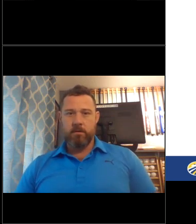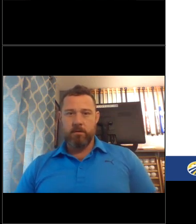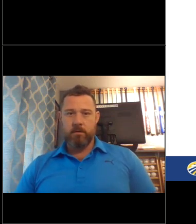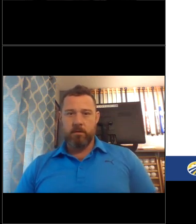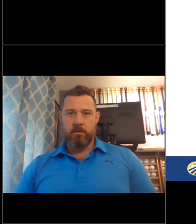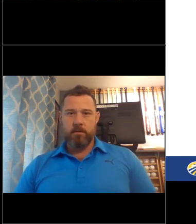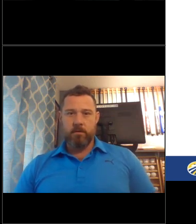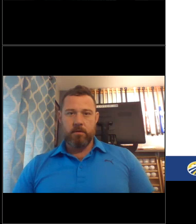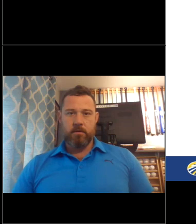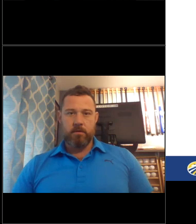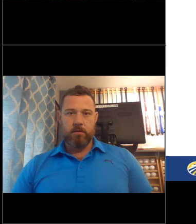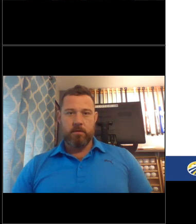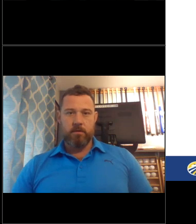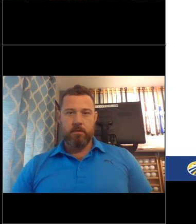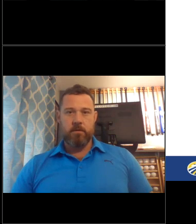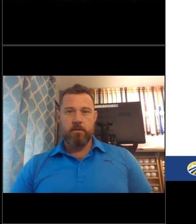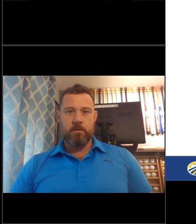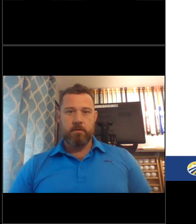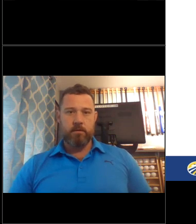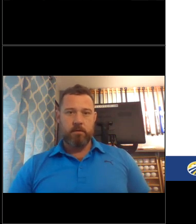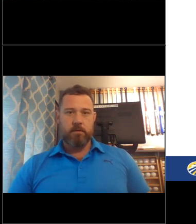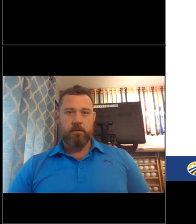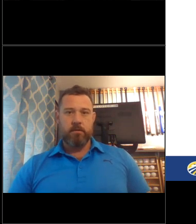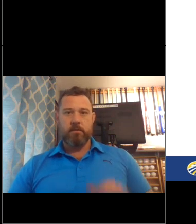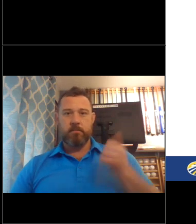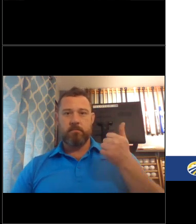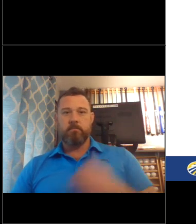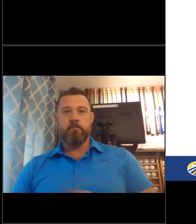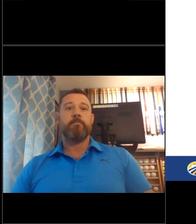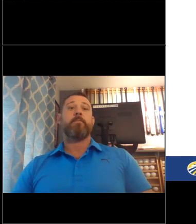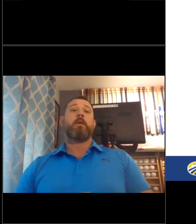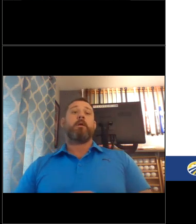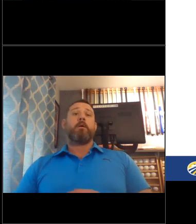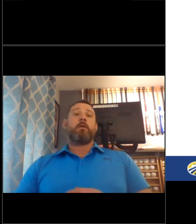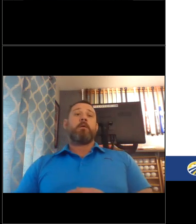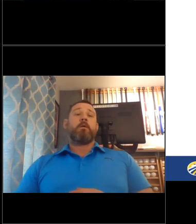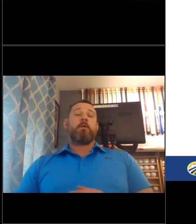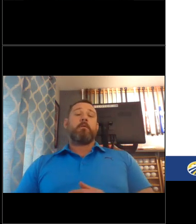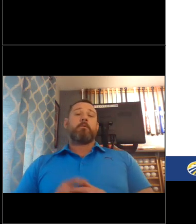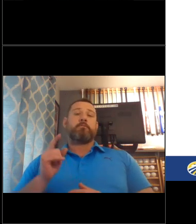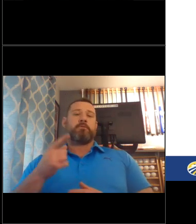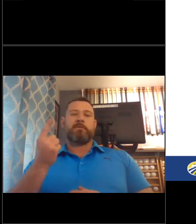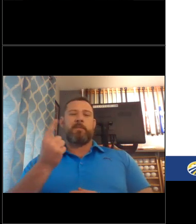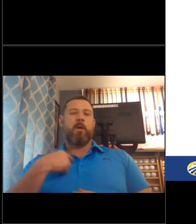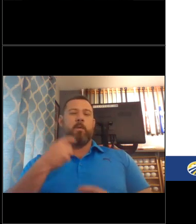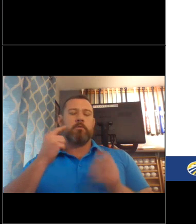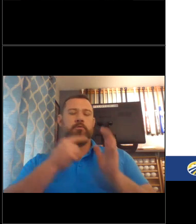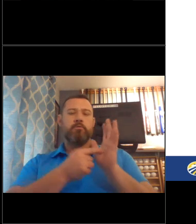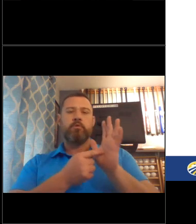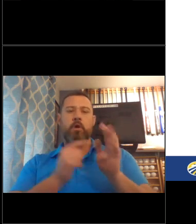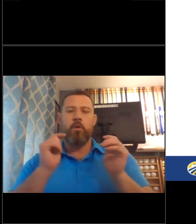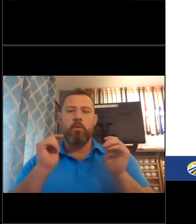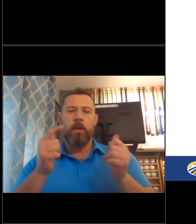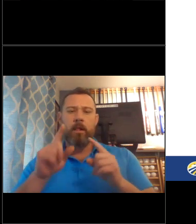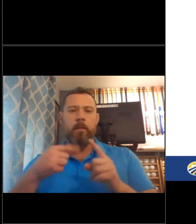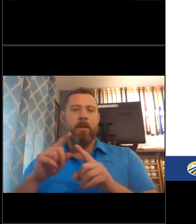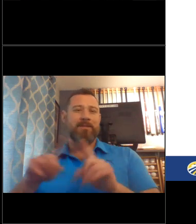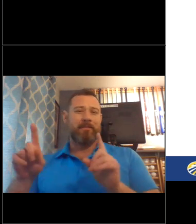benefit there, and obviously the GHG emissions speak to that. This is just the thing I wanted to show you quickly about the difference between